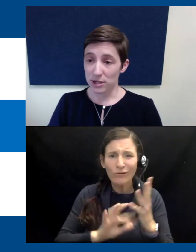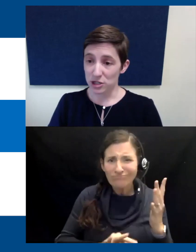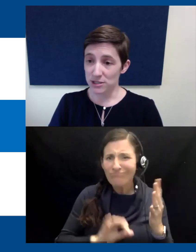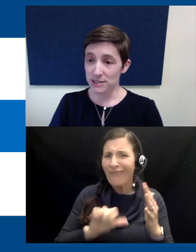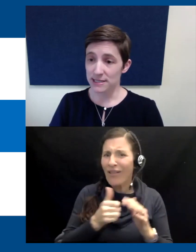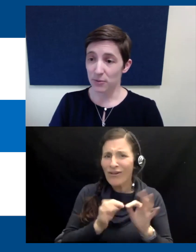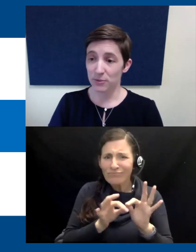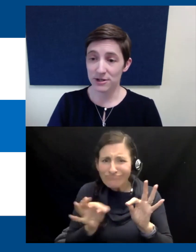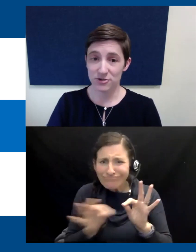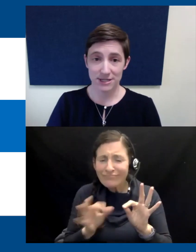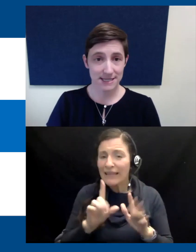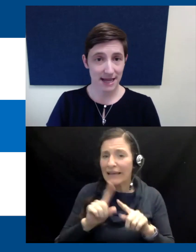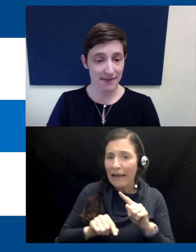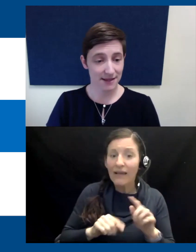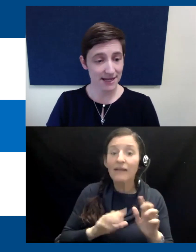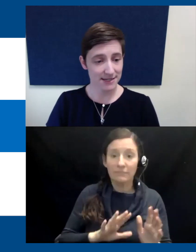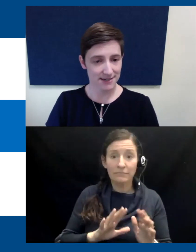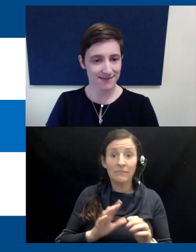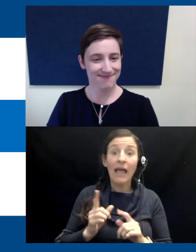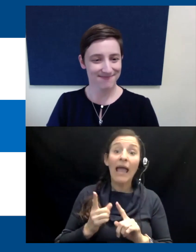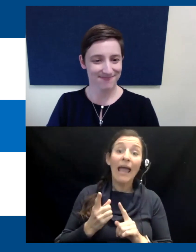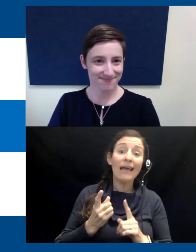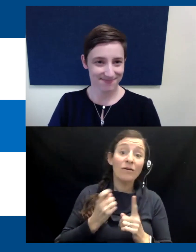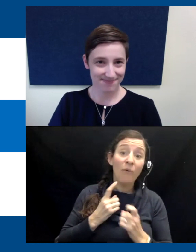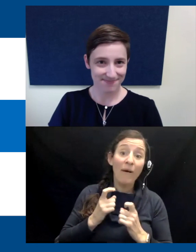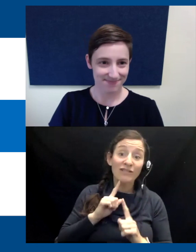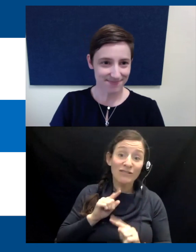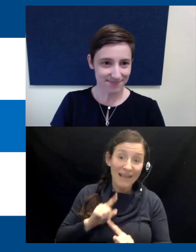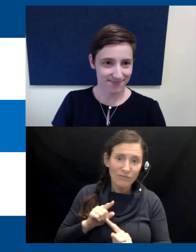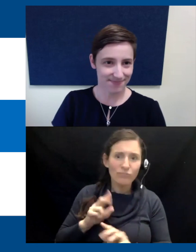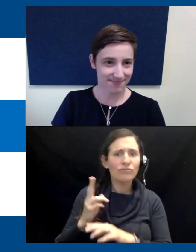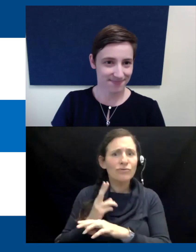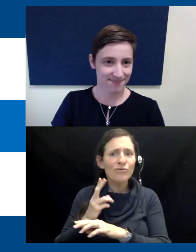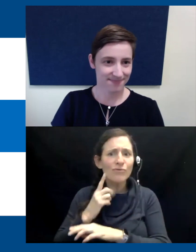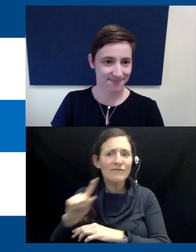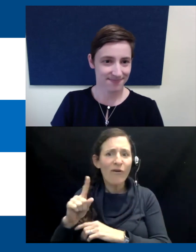any questions that we will address at the end.